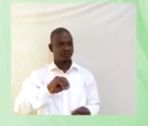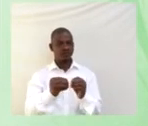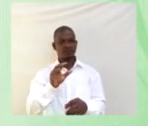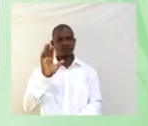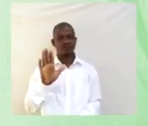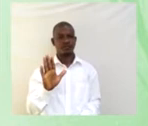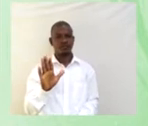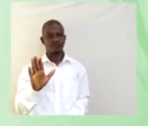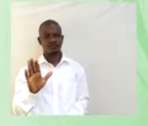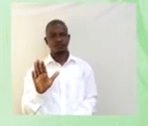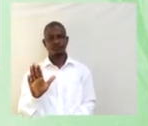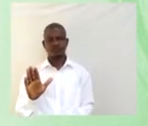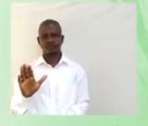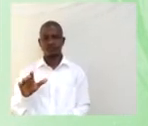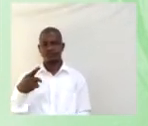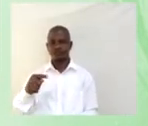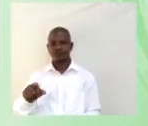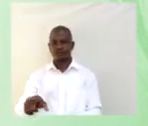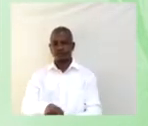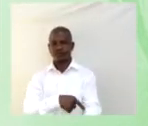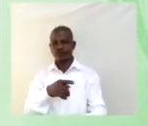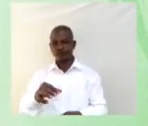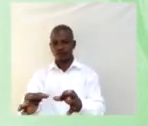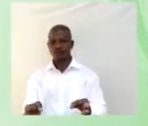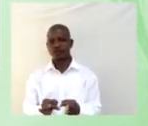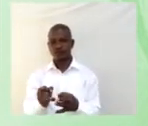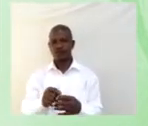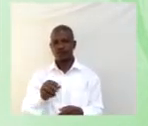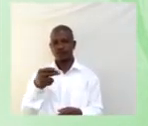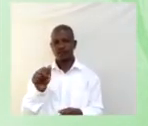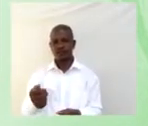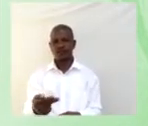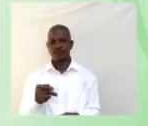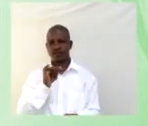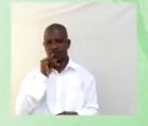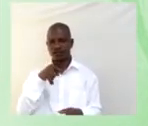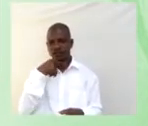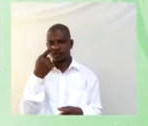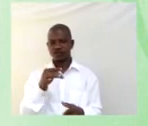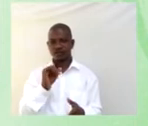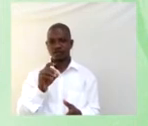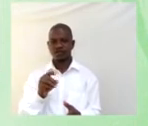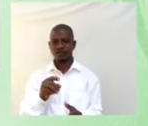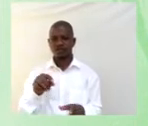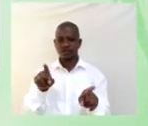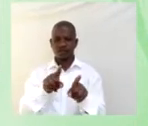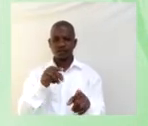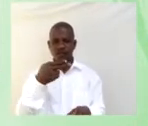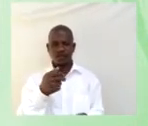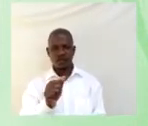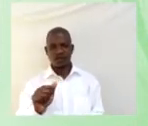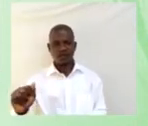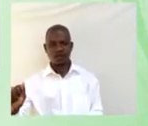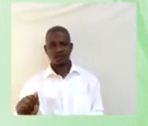sound number 5, the long form of ah. It is pronounced